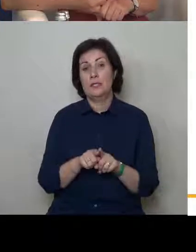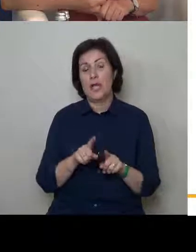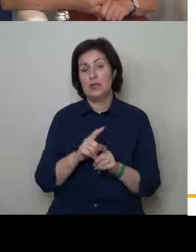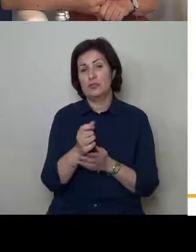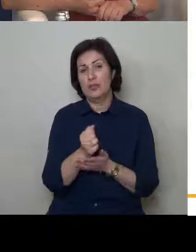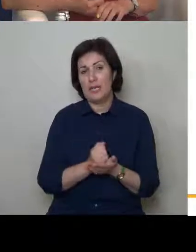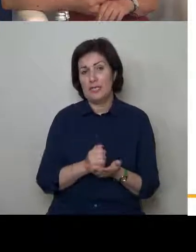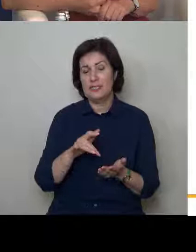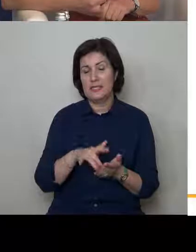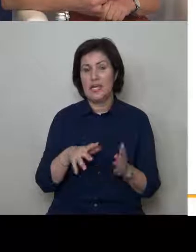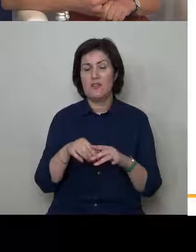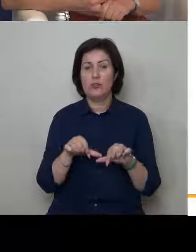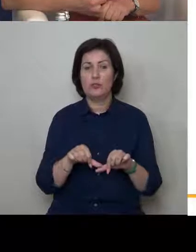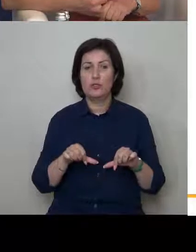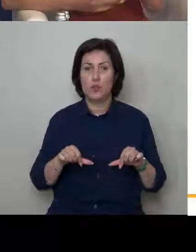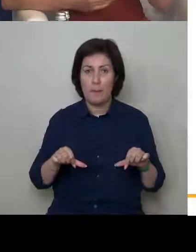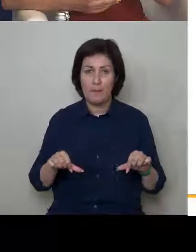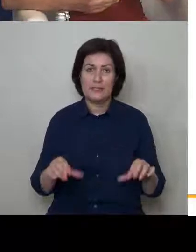Now the